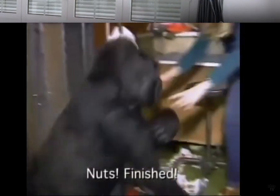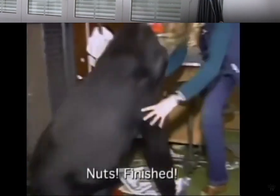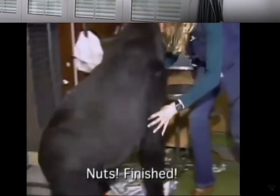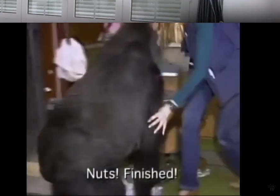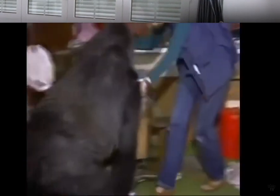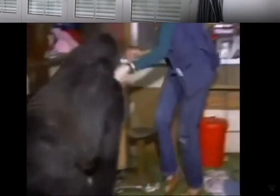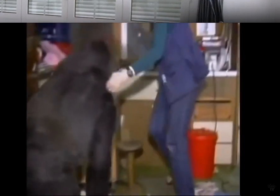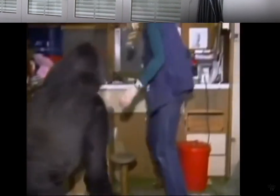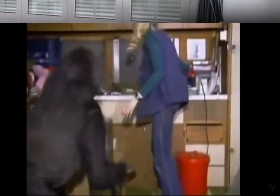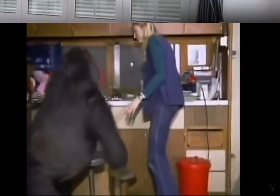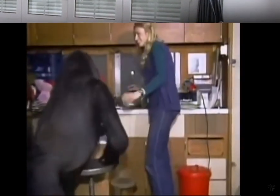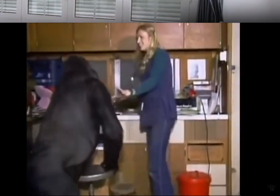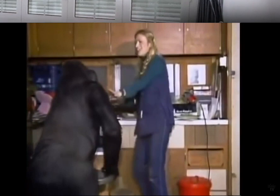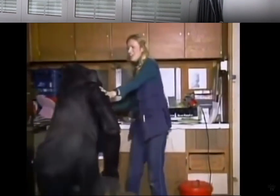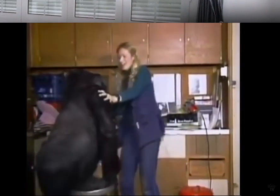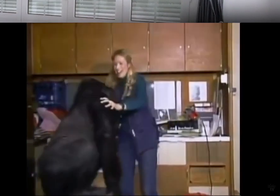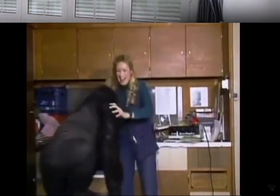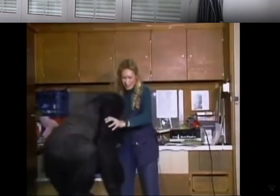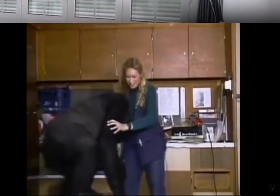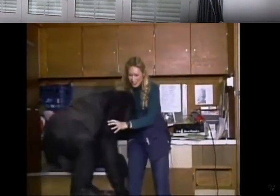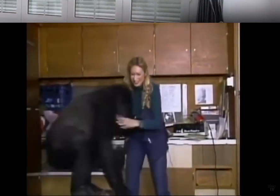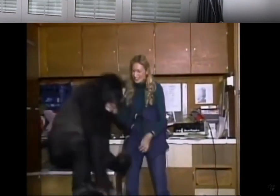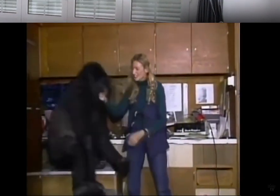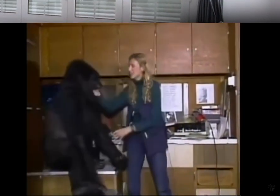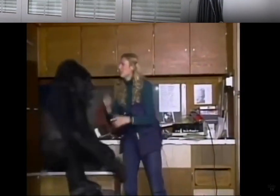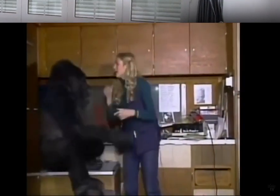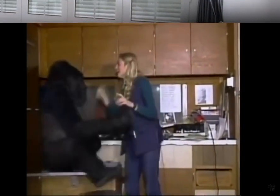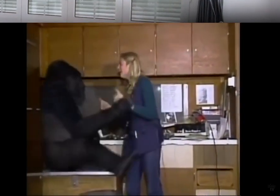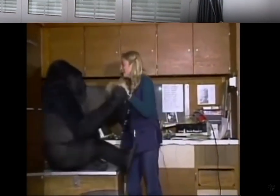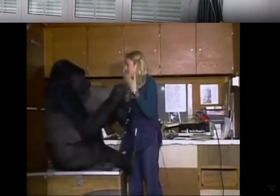Finish. You are not finished!